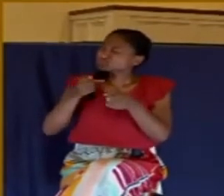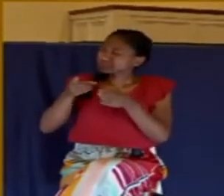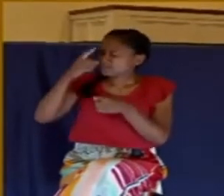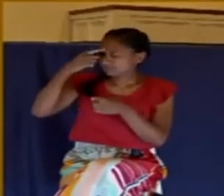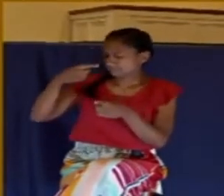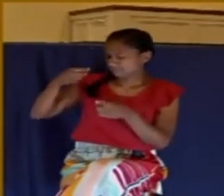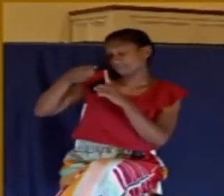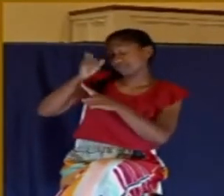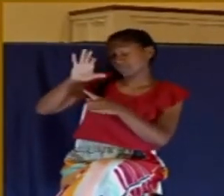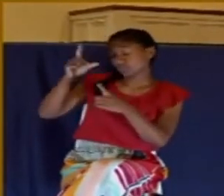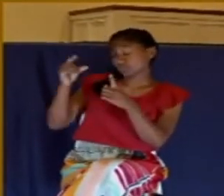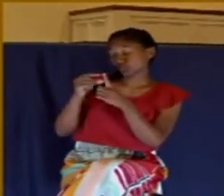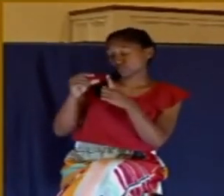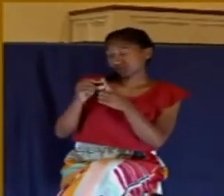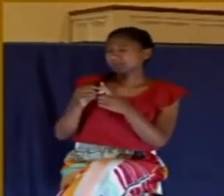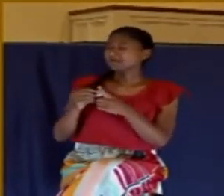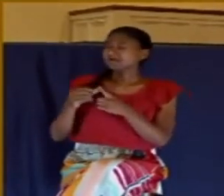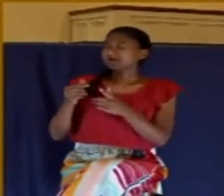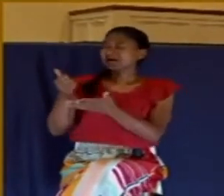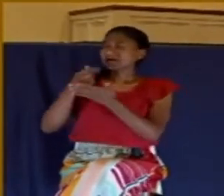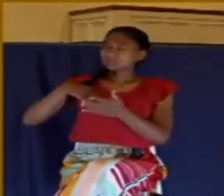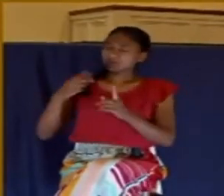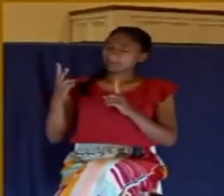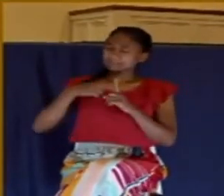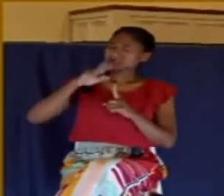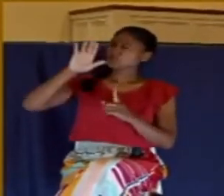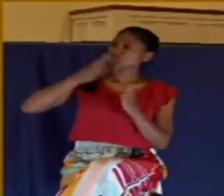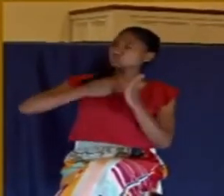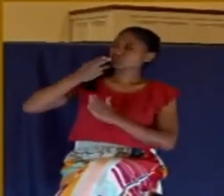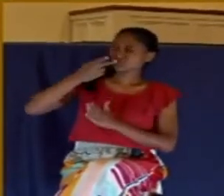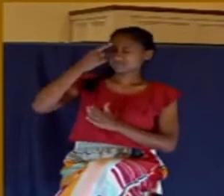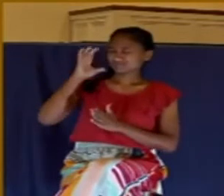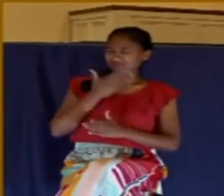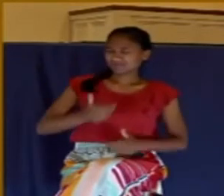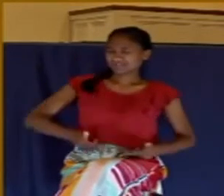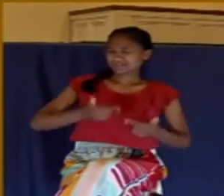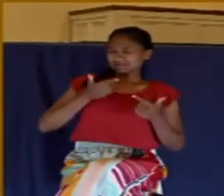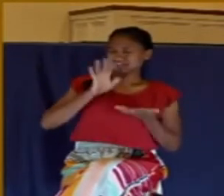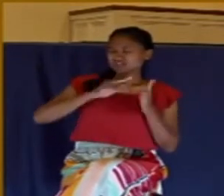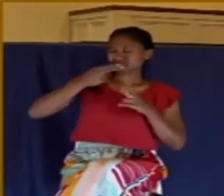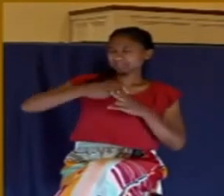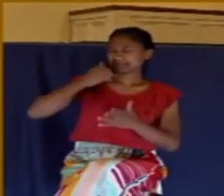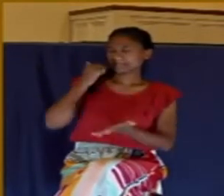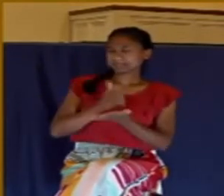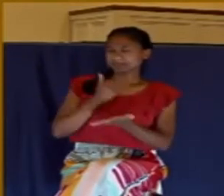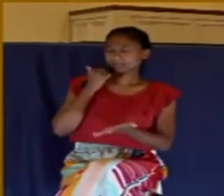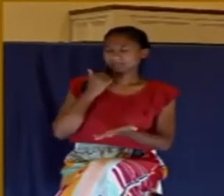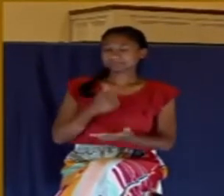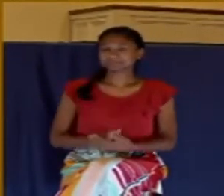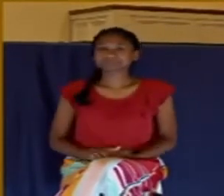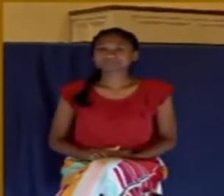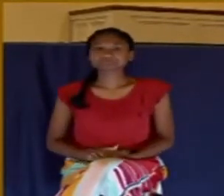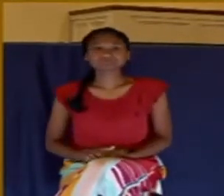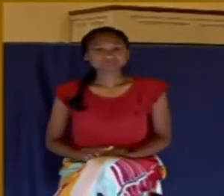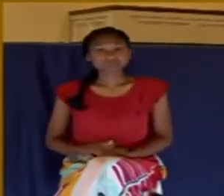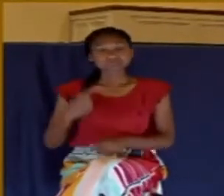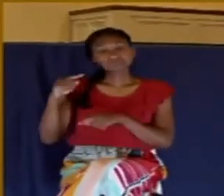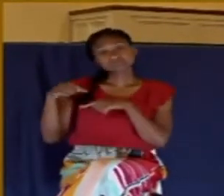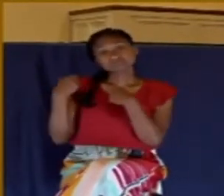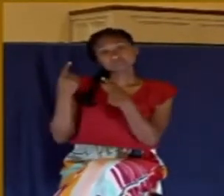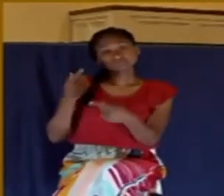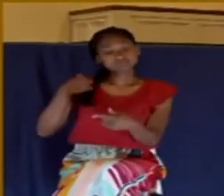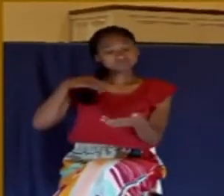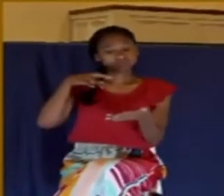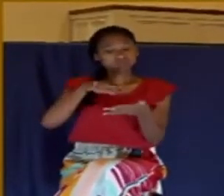apply these truths to our life, and we pray in Jesus' name. Amen. We've been looking at 1 Peter on